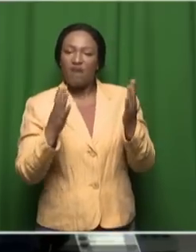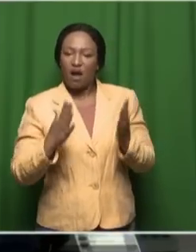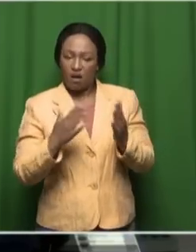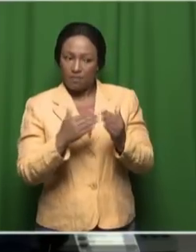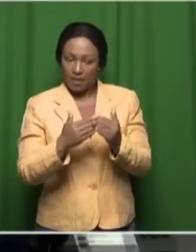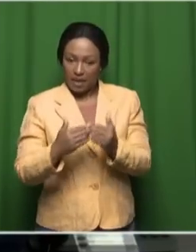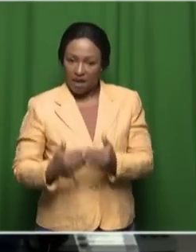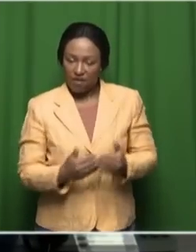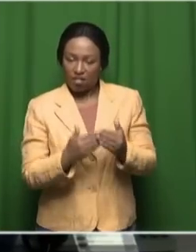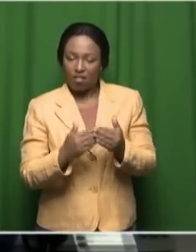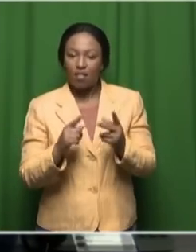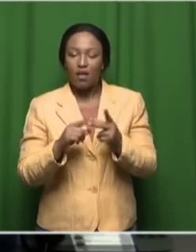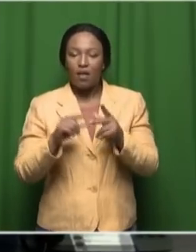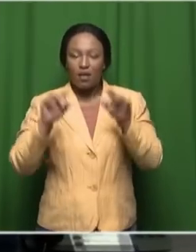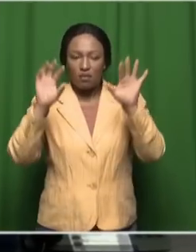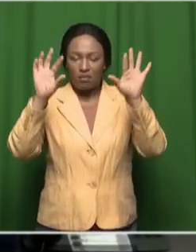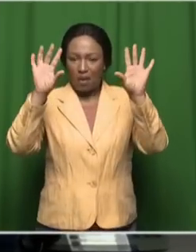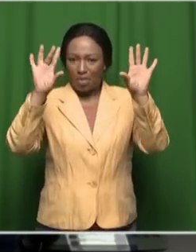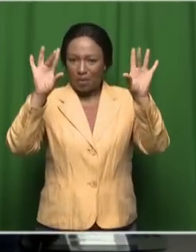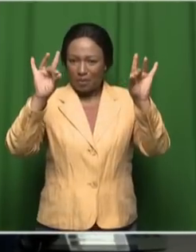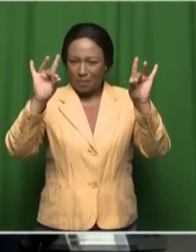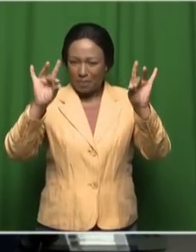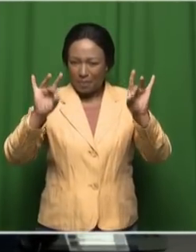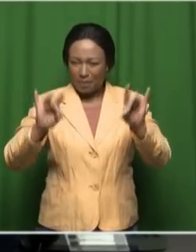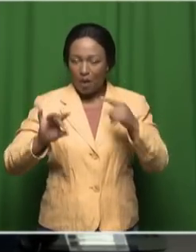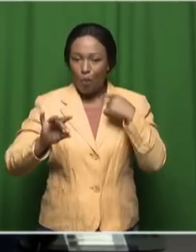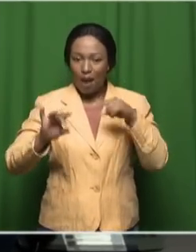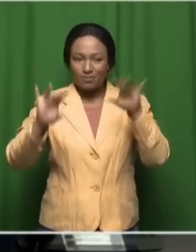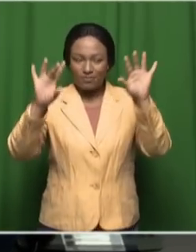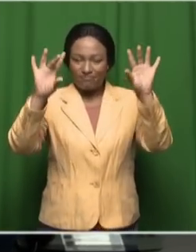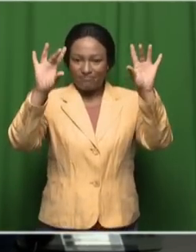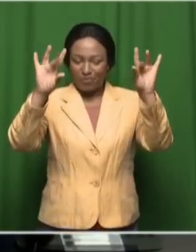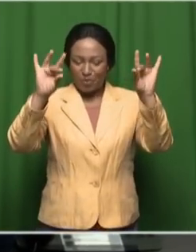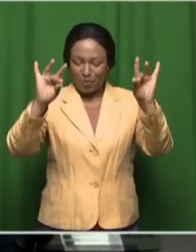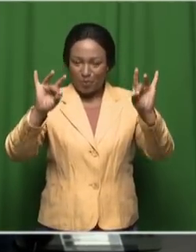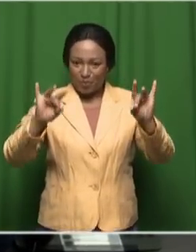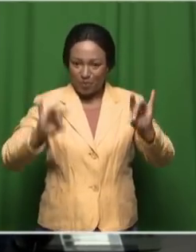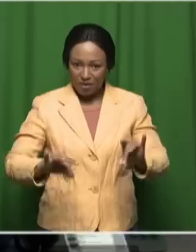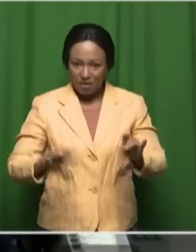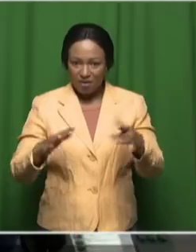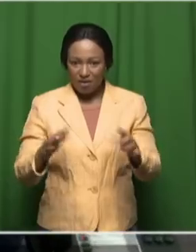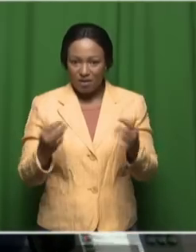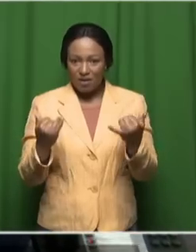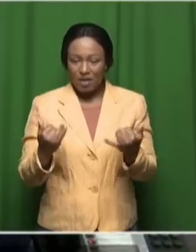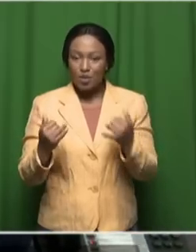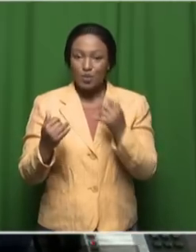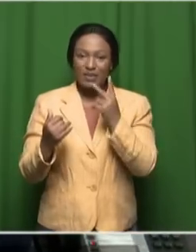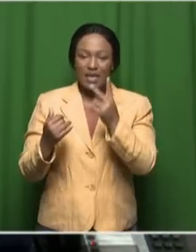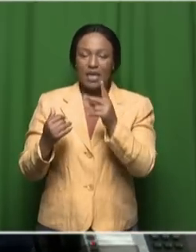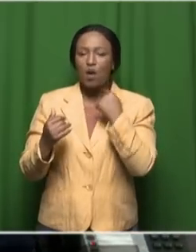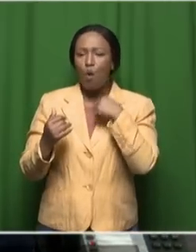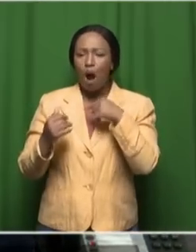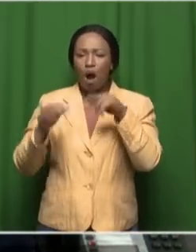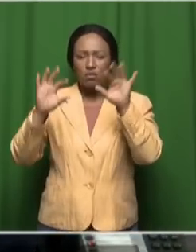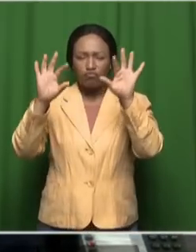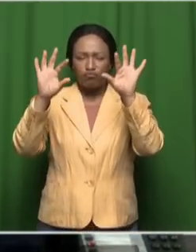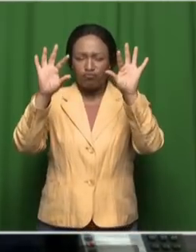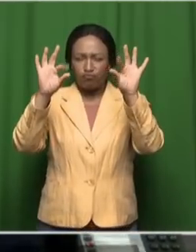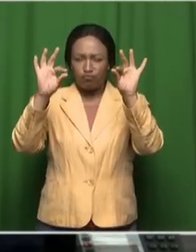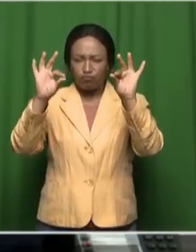high-lying areas, and usually, it's an uncommon sight for Cape Townians or for us to actually see snow. And lots of people are going out